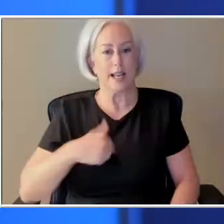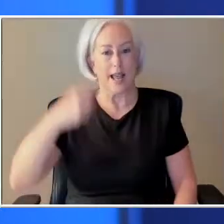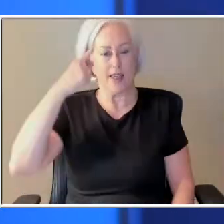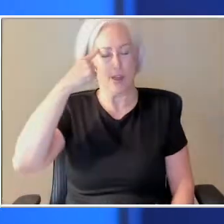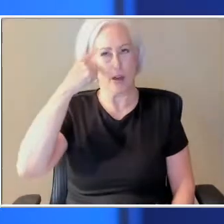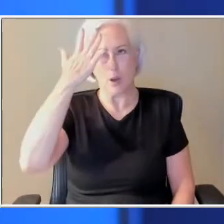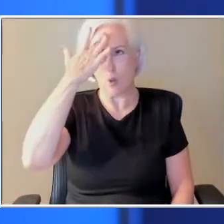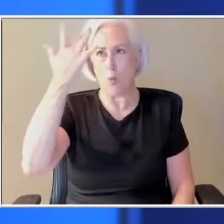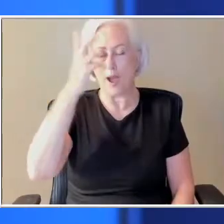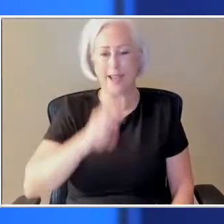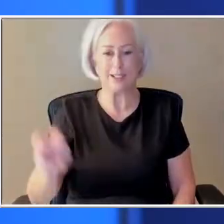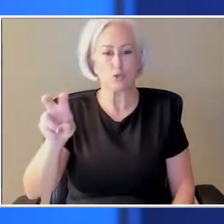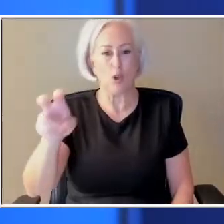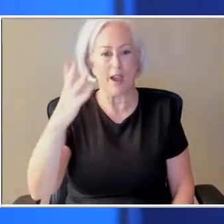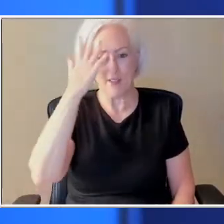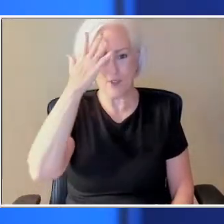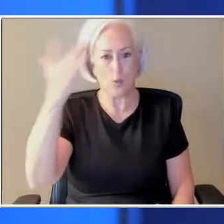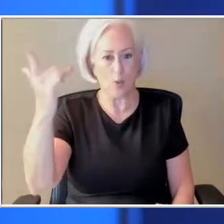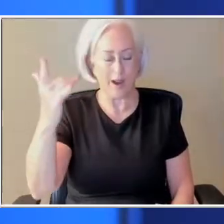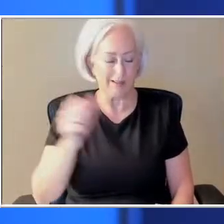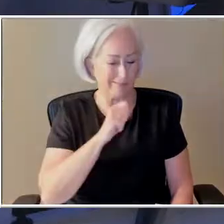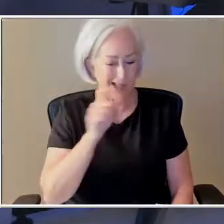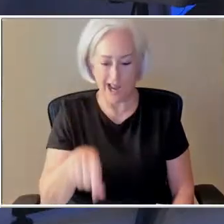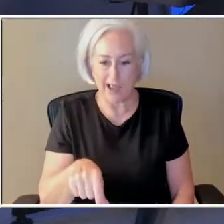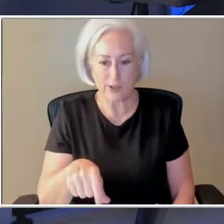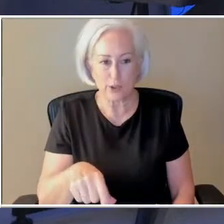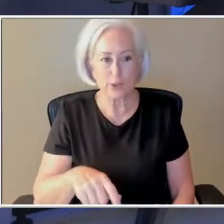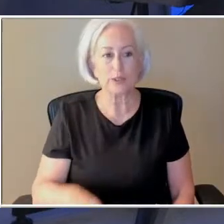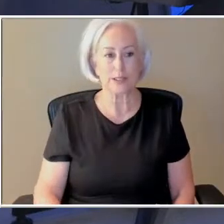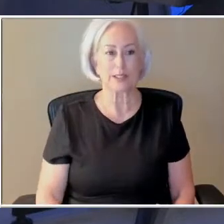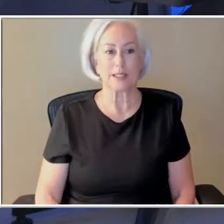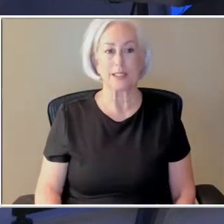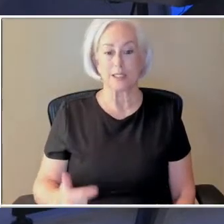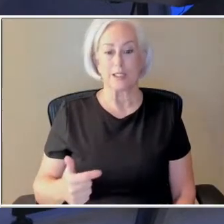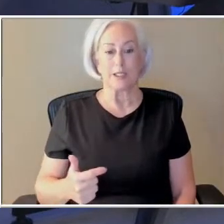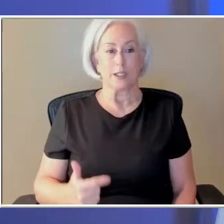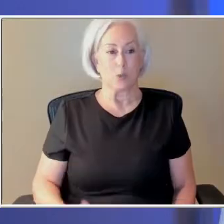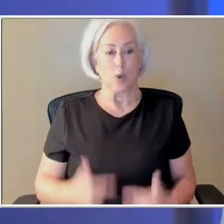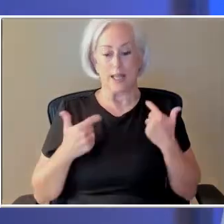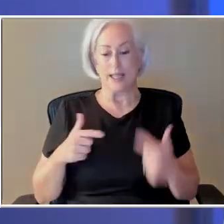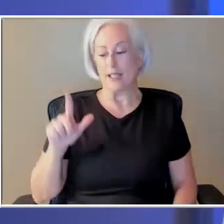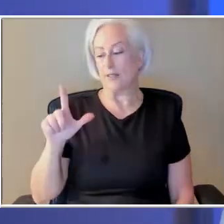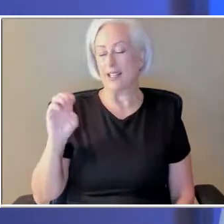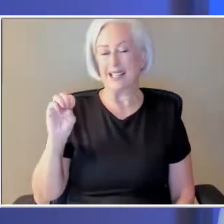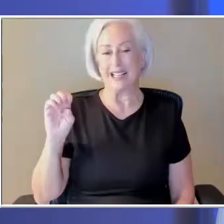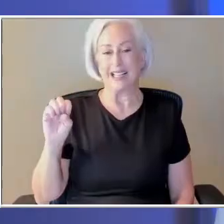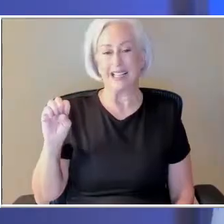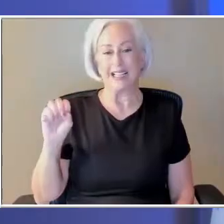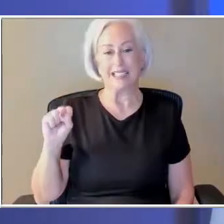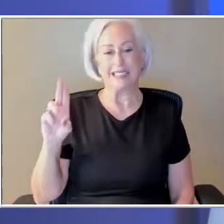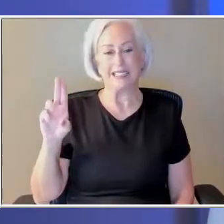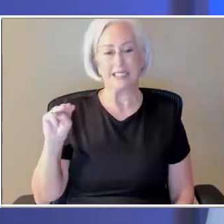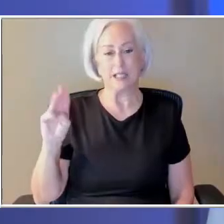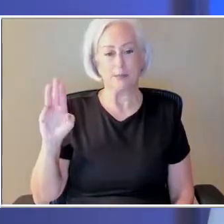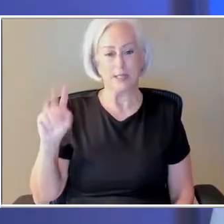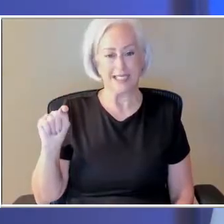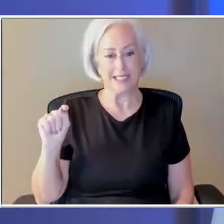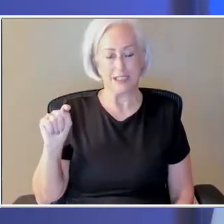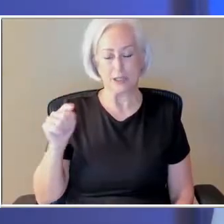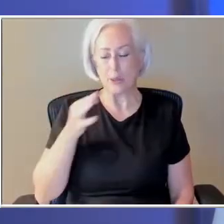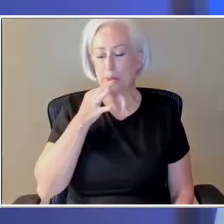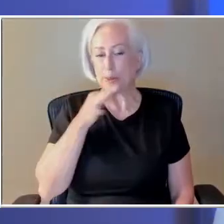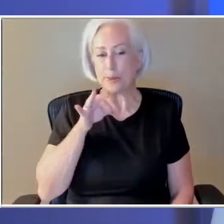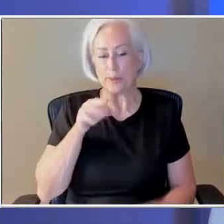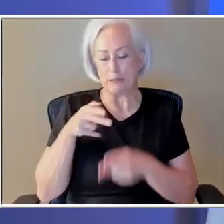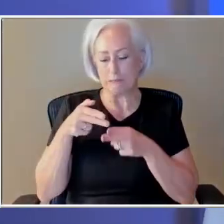travel? When you don't have to. Yeah, we live in the summit, so it's just a very short drive, really. And so